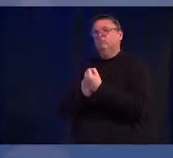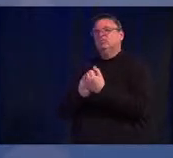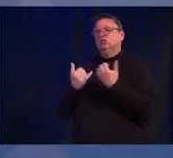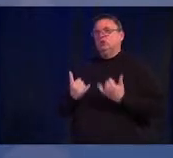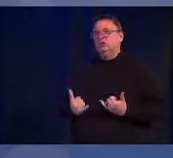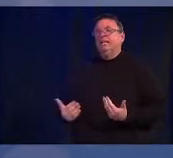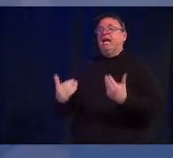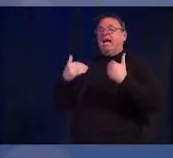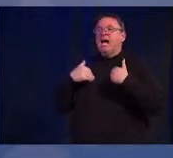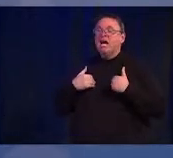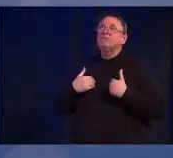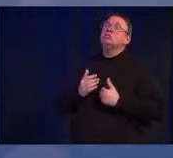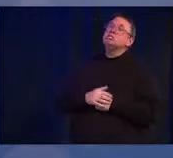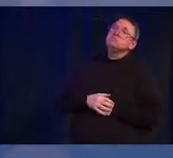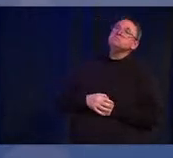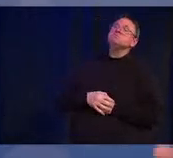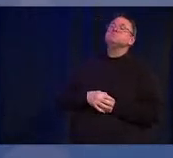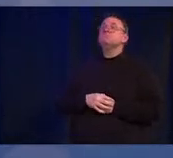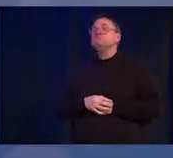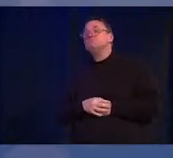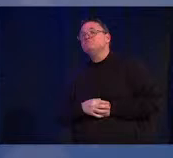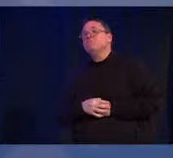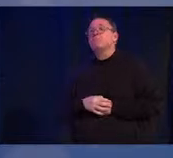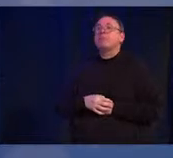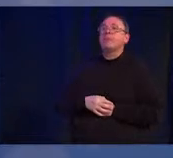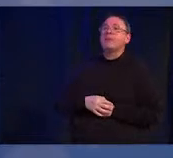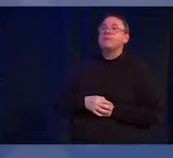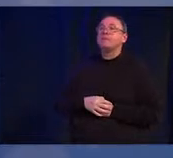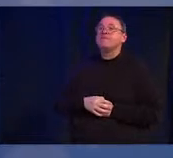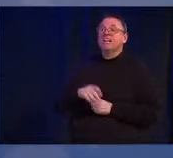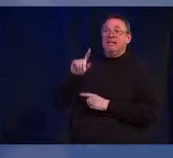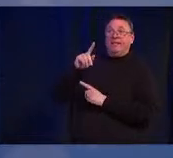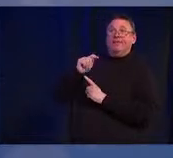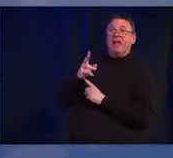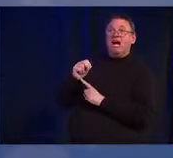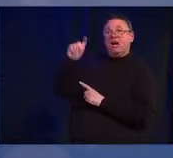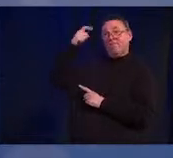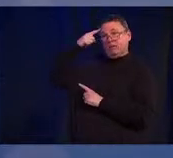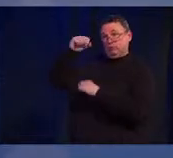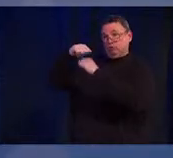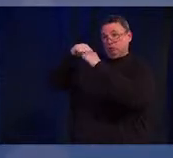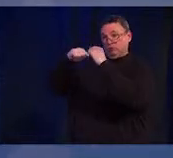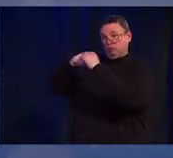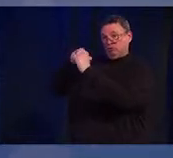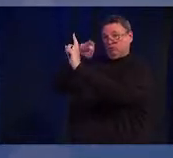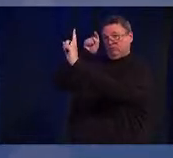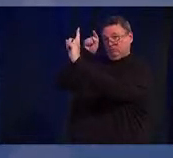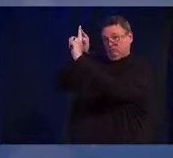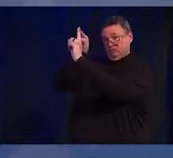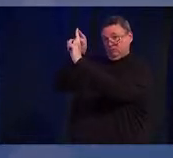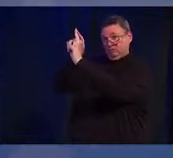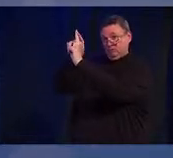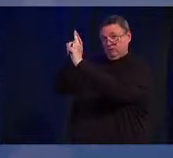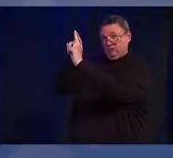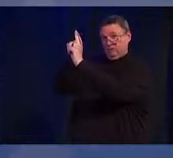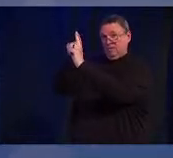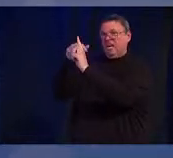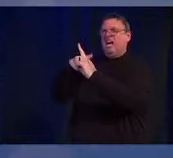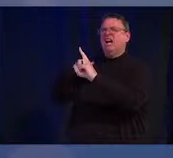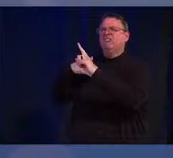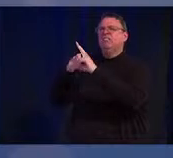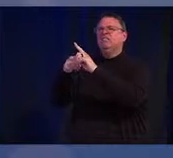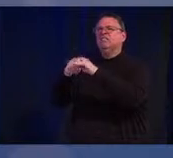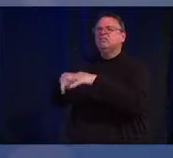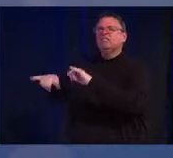the government structure by having regulated